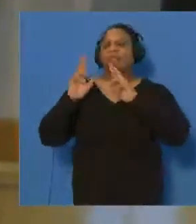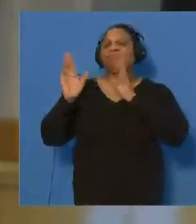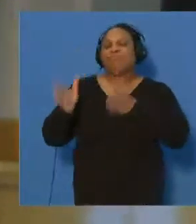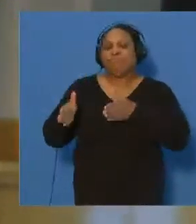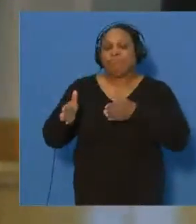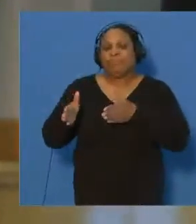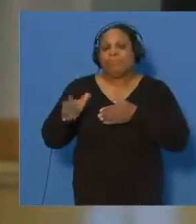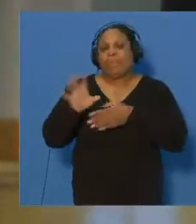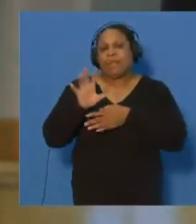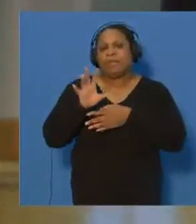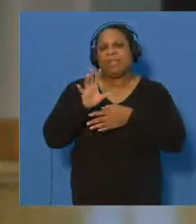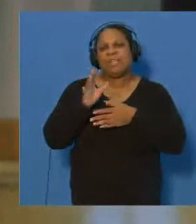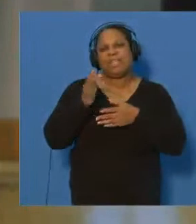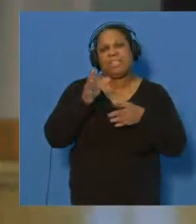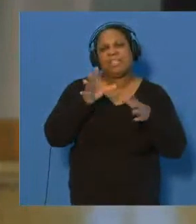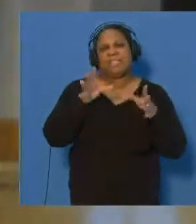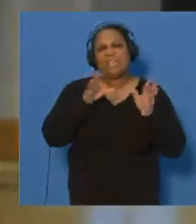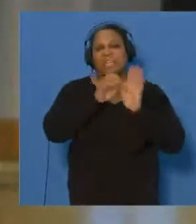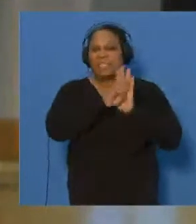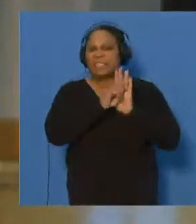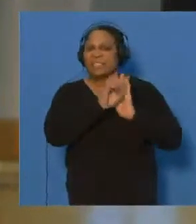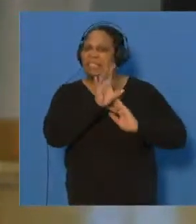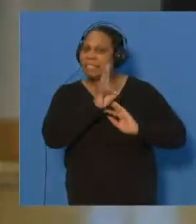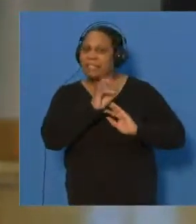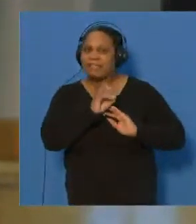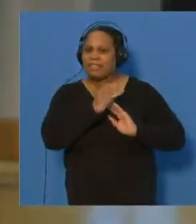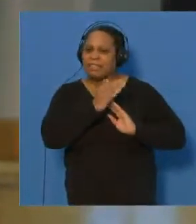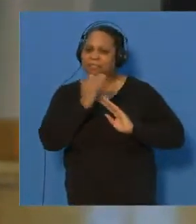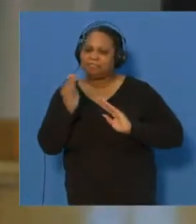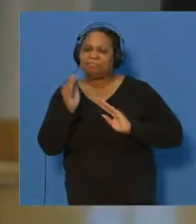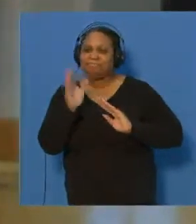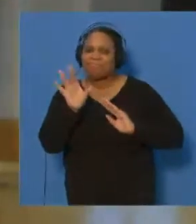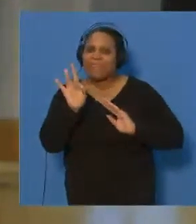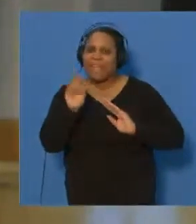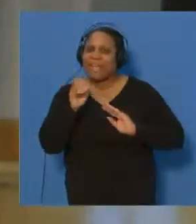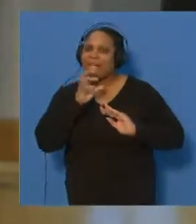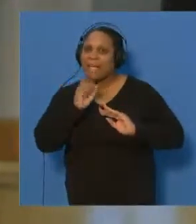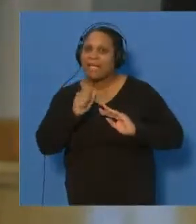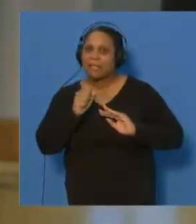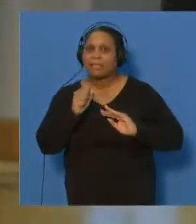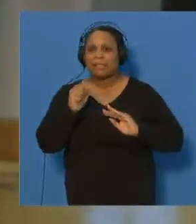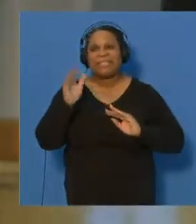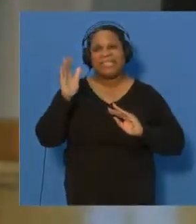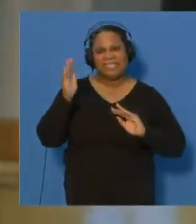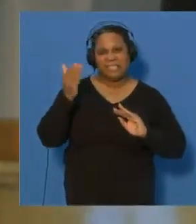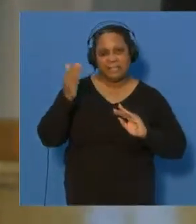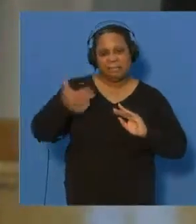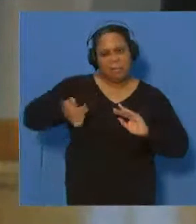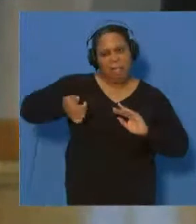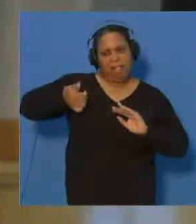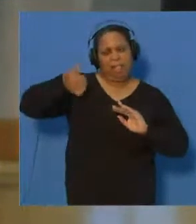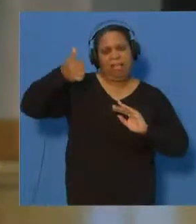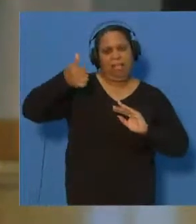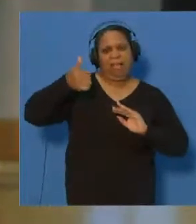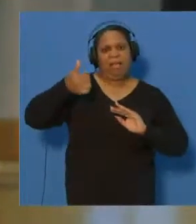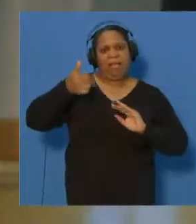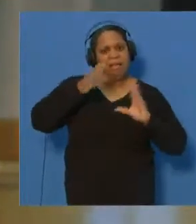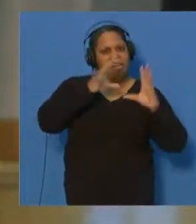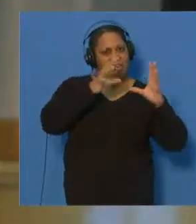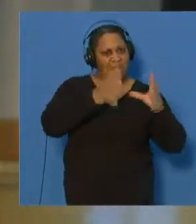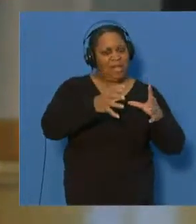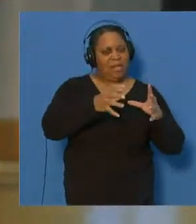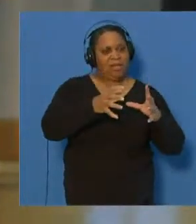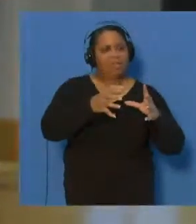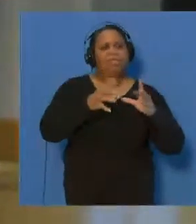the 70 to 80 age band. 70 then. to 80? Yeah, because Okay. that seems to be one of the higher ones. Okay, so for